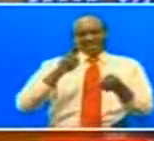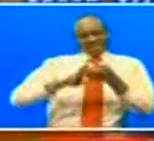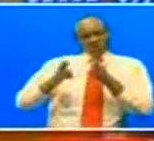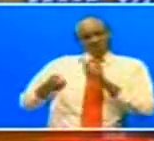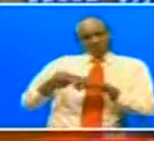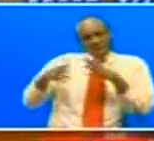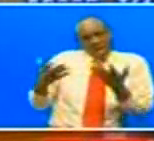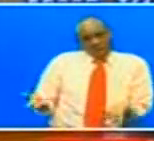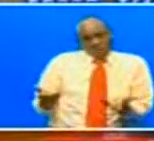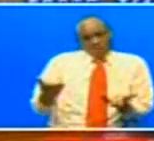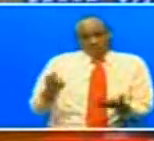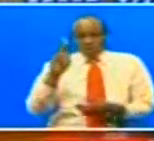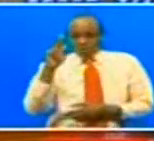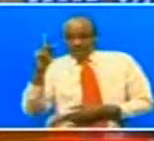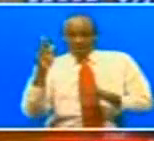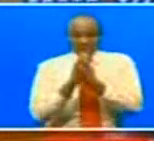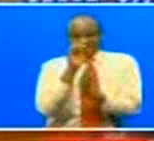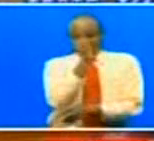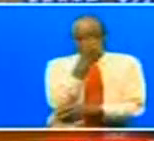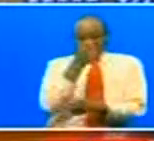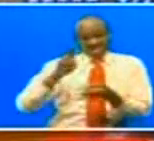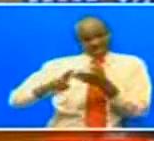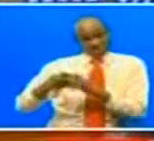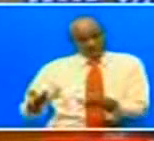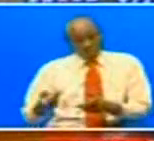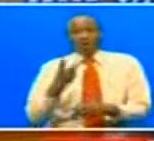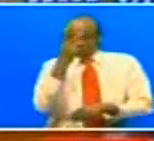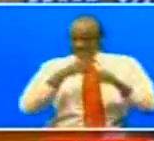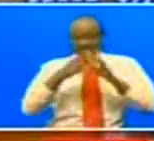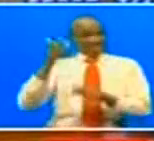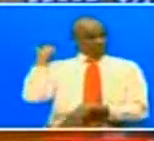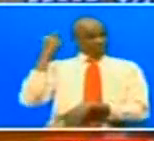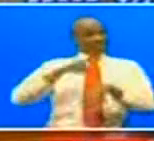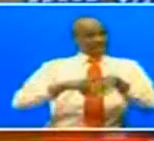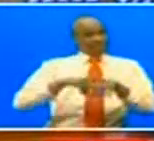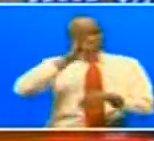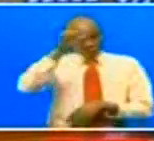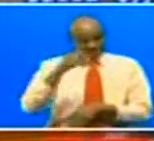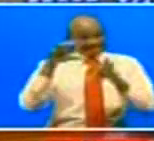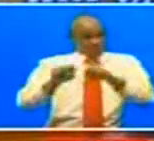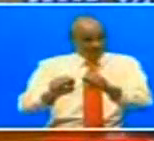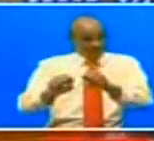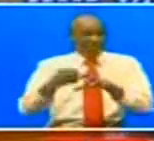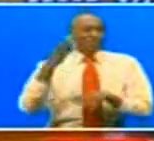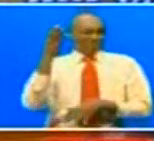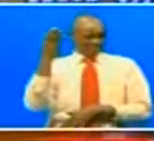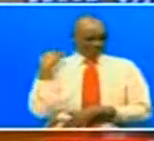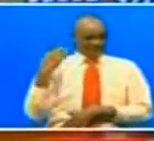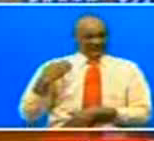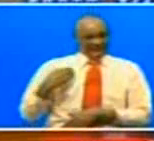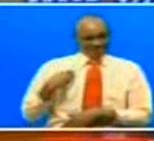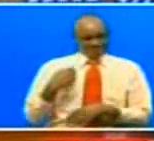like? Well, if you had asked people 2 years ago, when the Jubilee government came in, they would have said frosty at